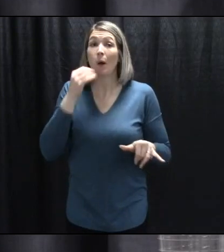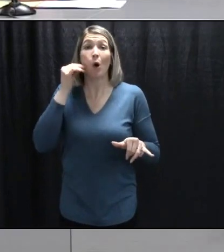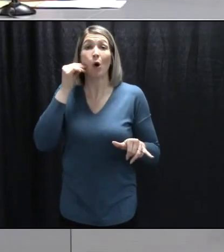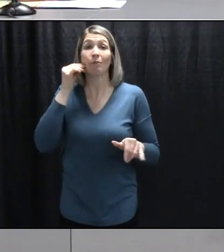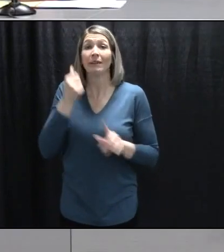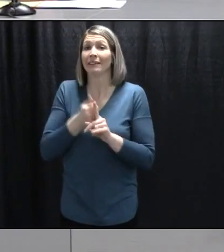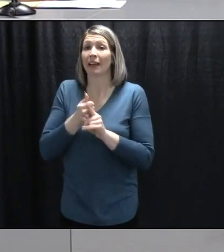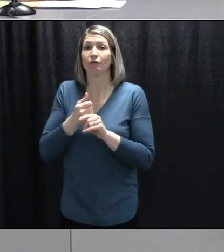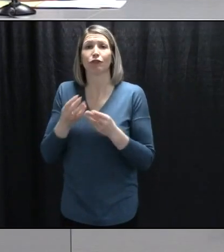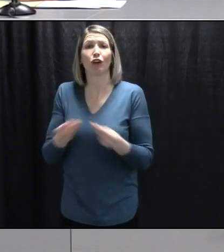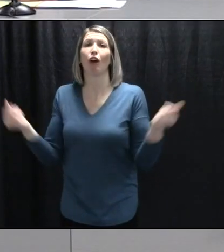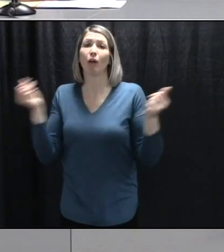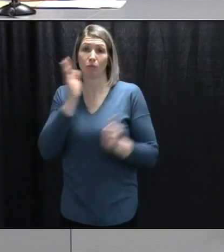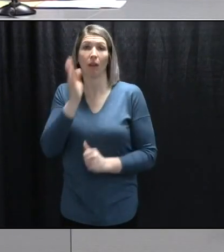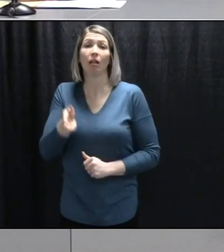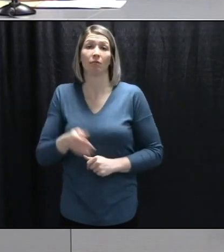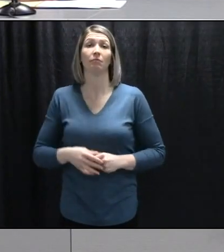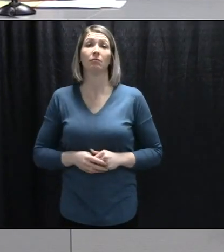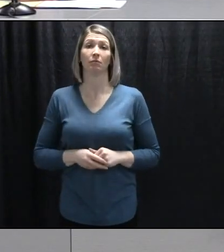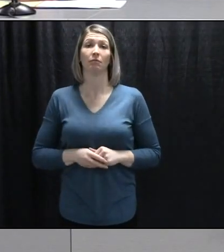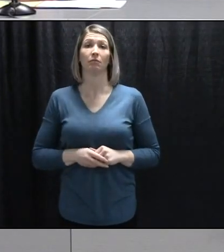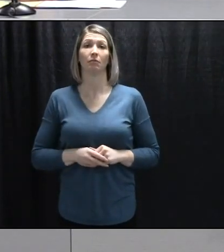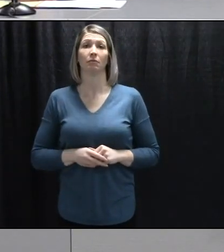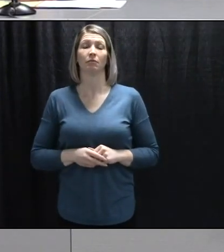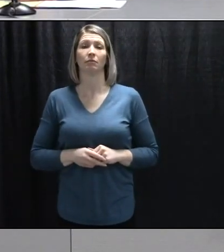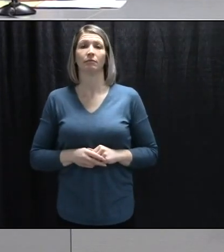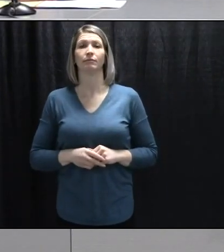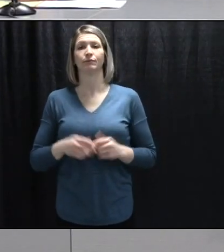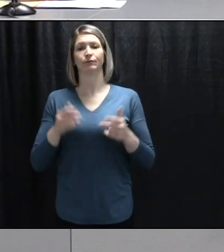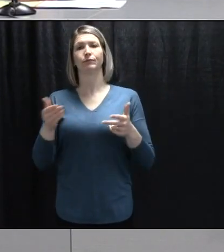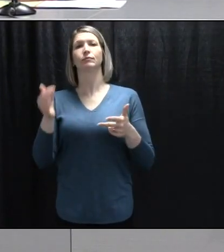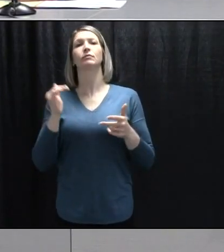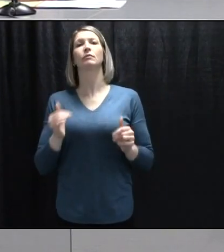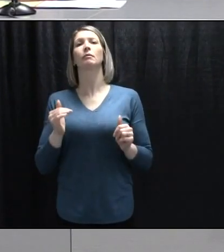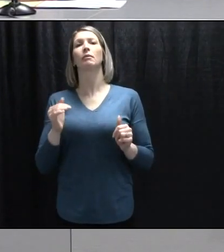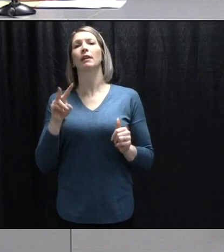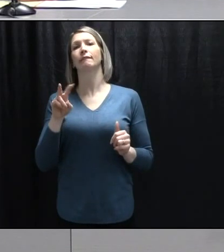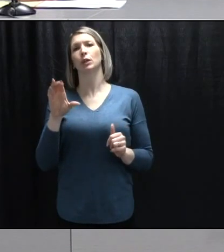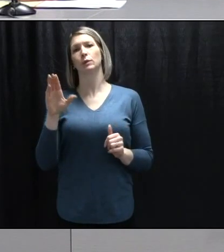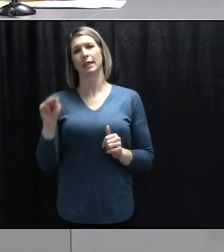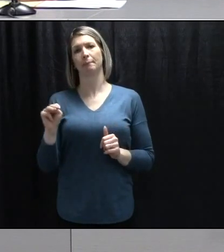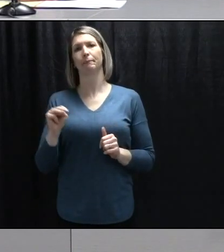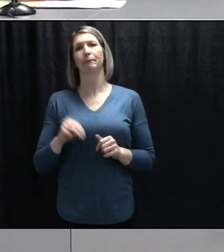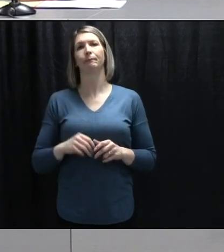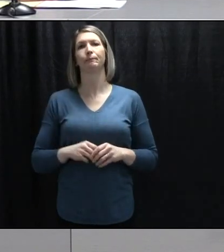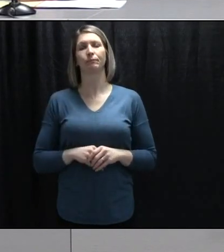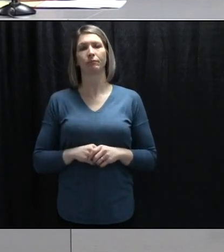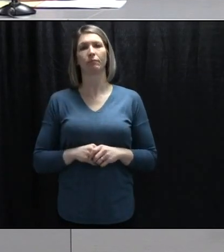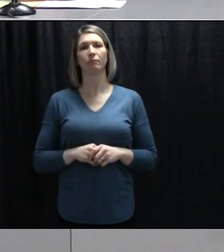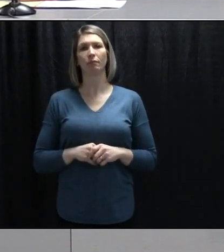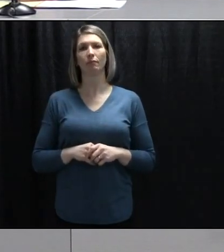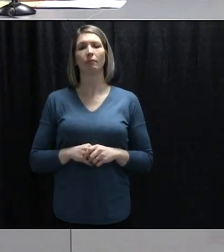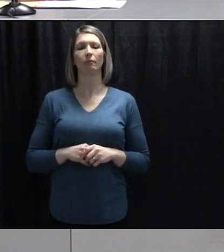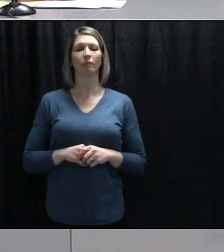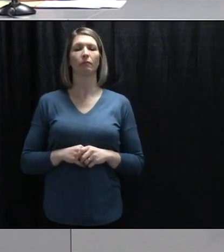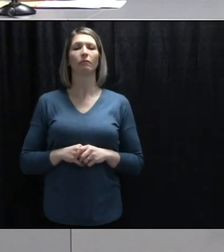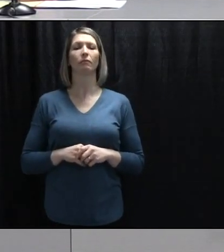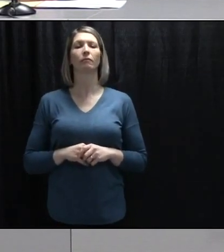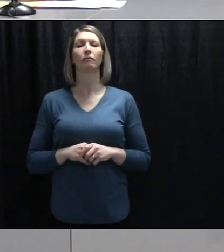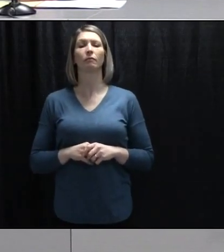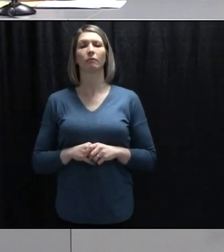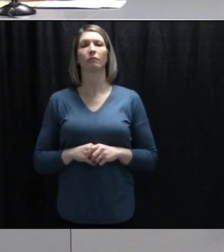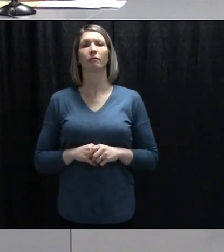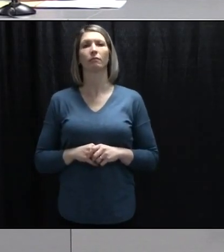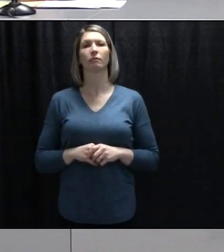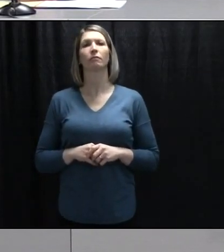We'll now take a question from Ben Murphy of VOCM News. Minister Haggie, we've heard from families here that are being told if they